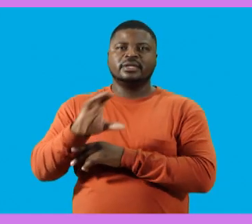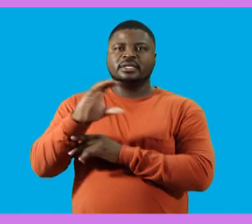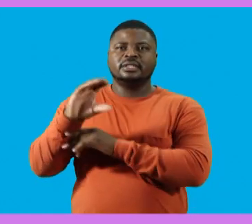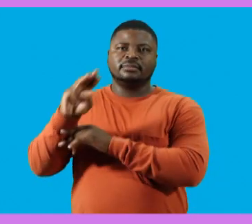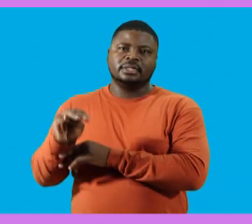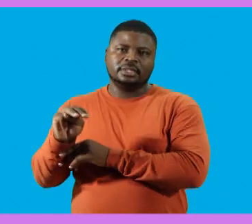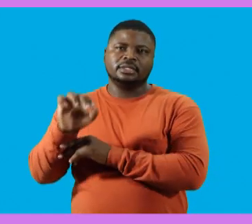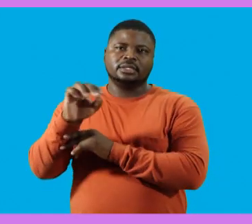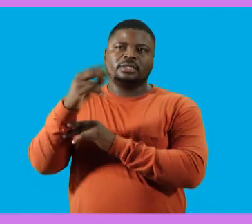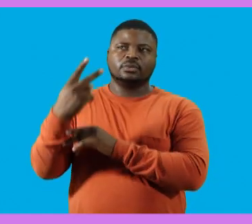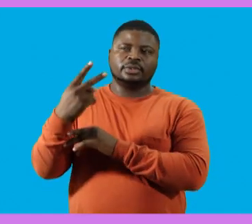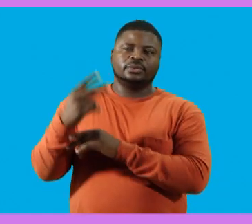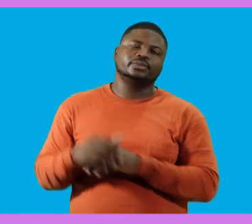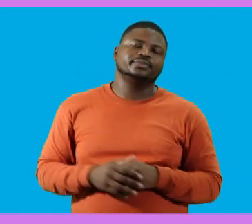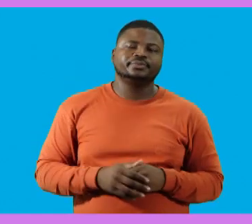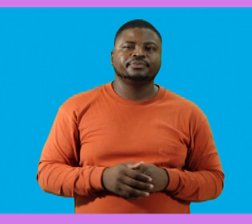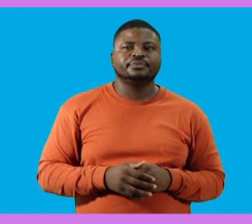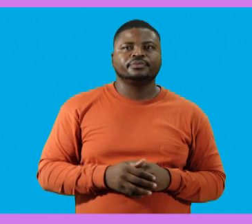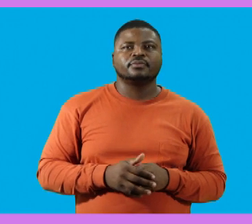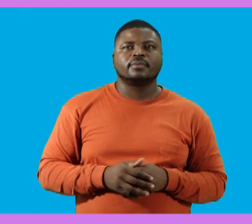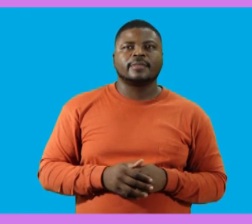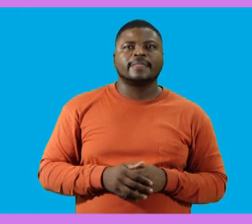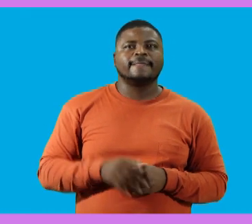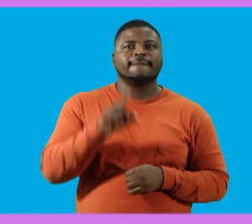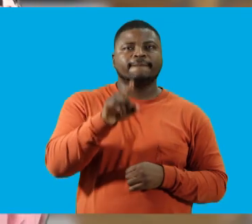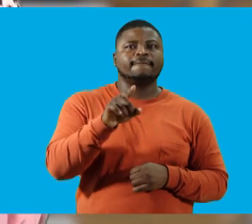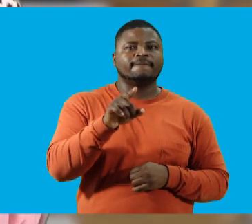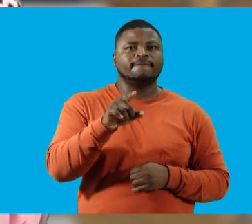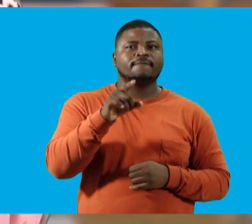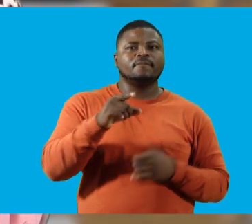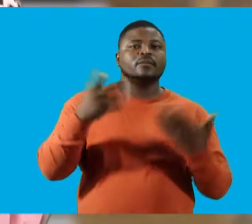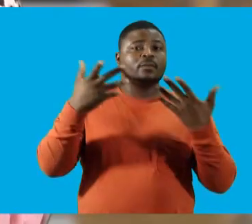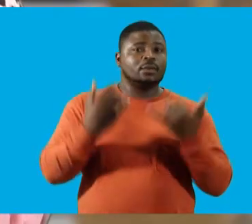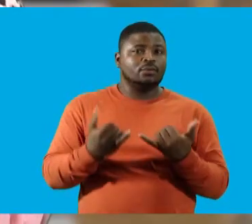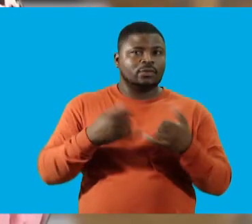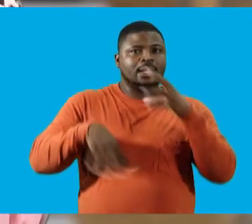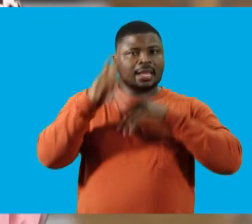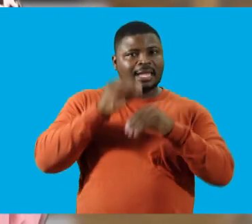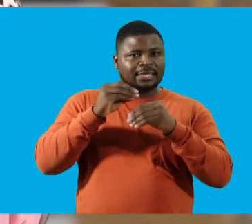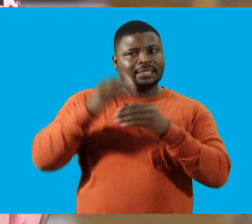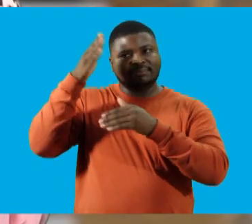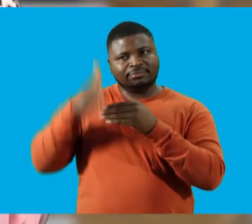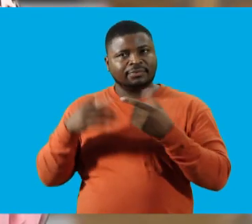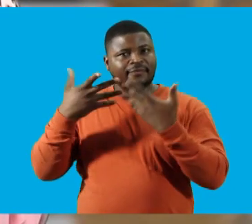804,35 centimeters squared. And that brings us at